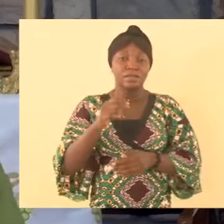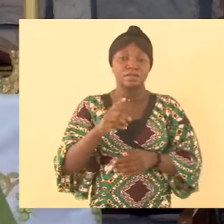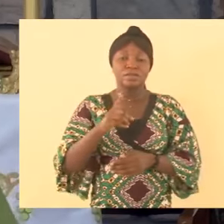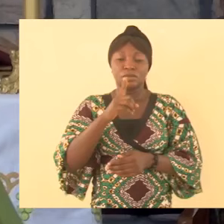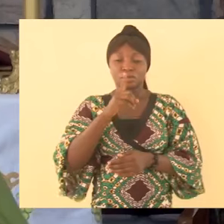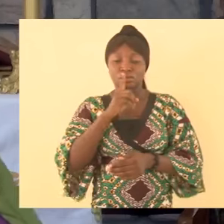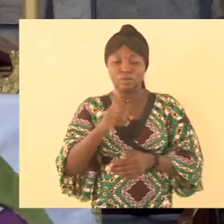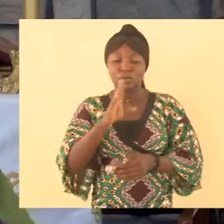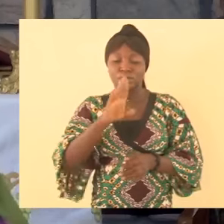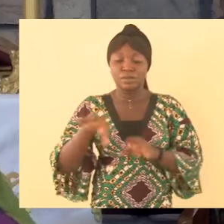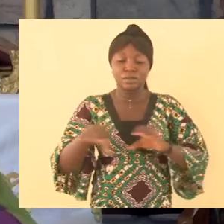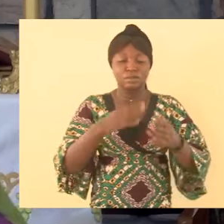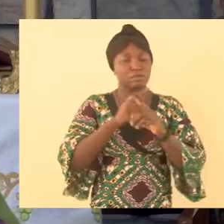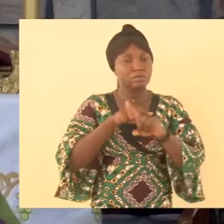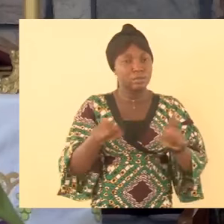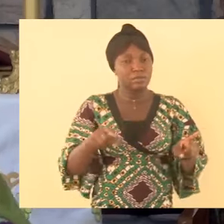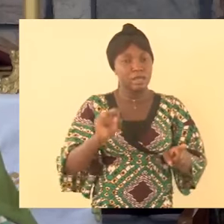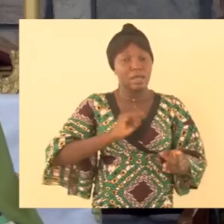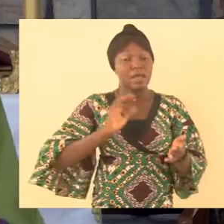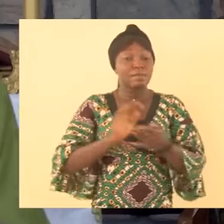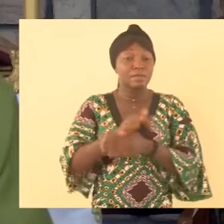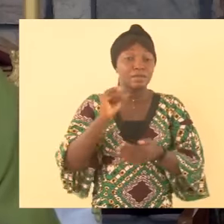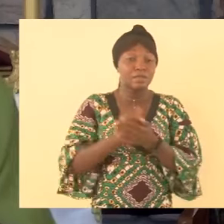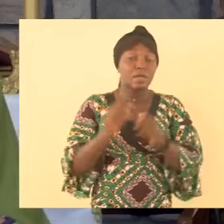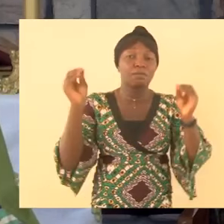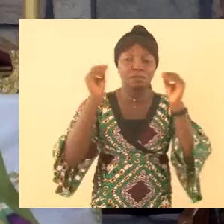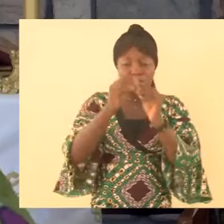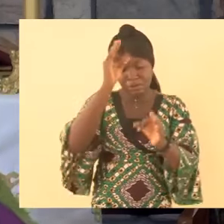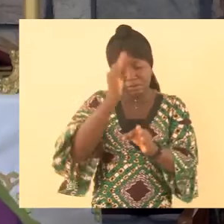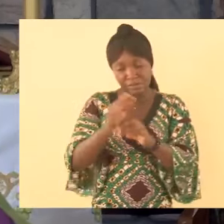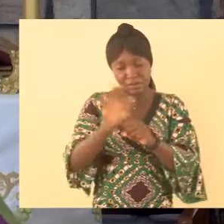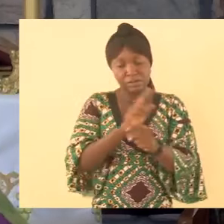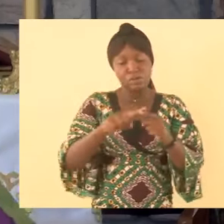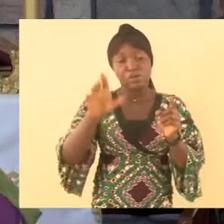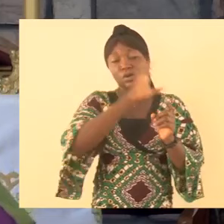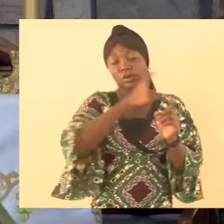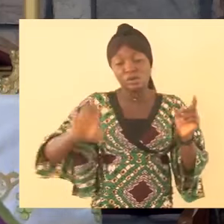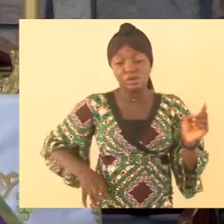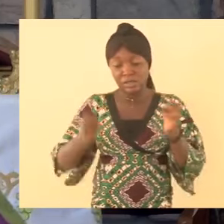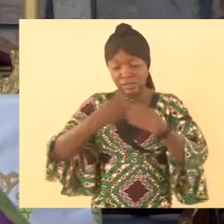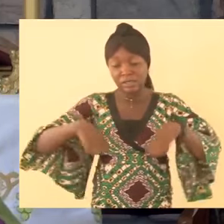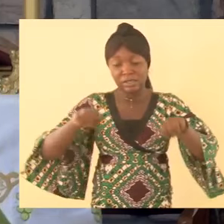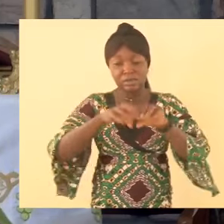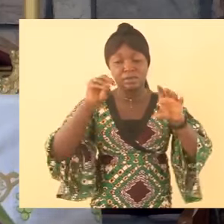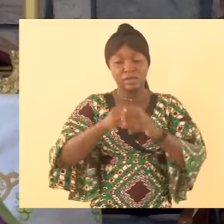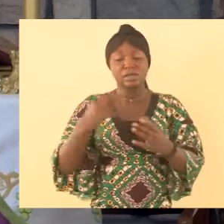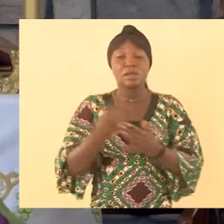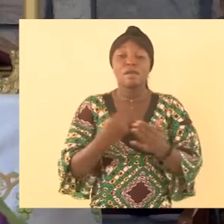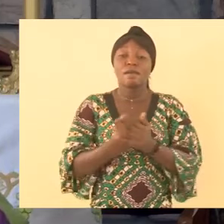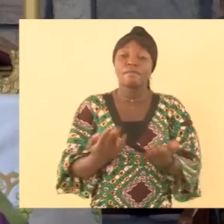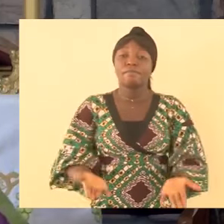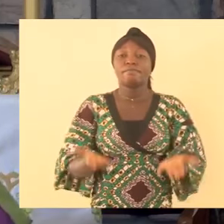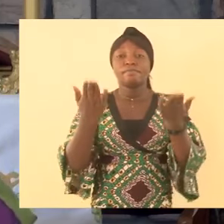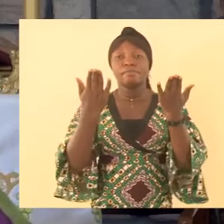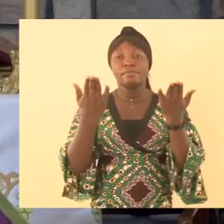things should be done differently. I believe that we could be more faithful to Christ even in our